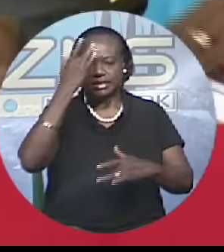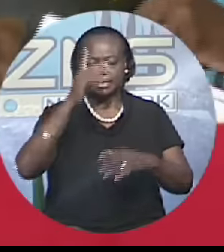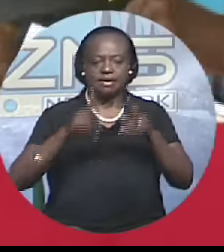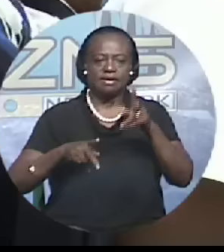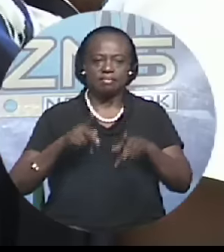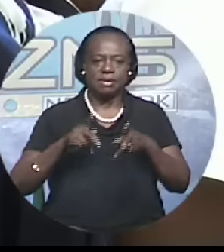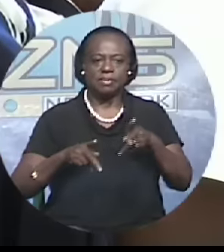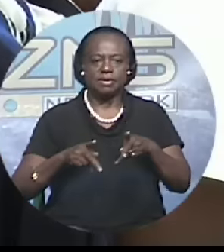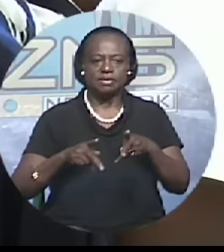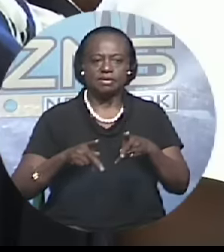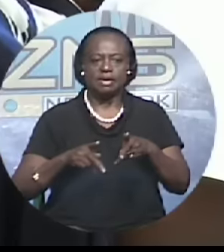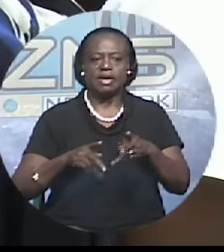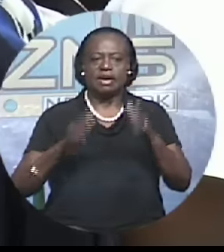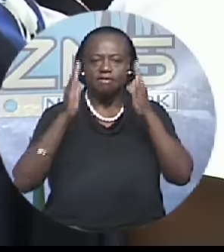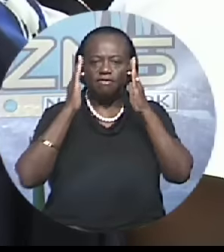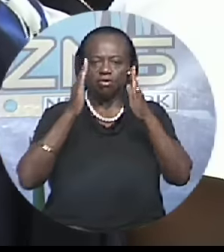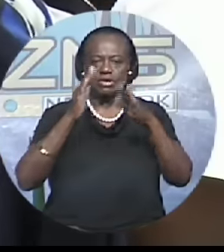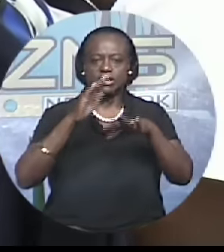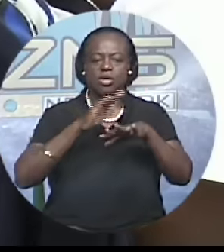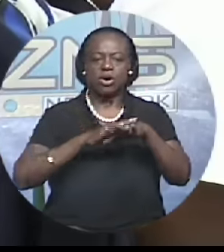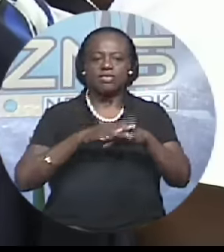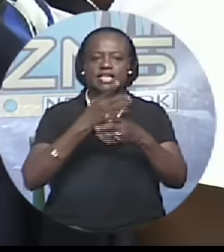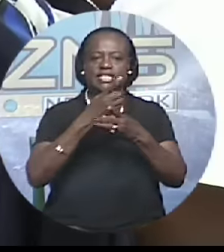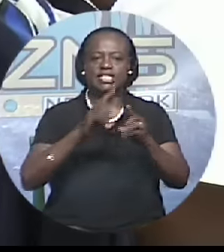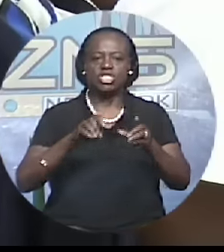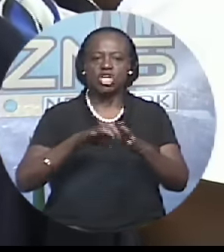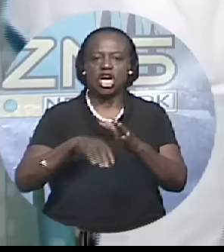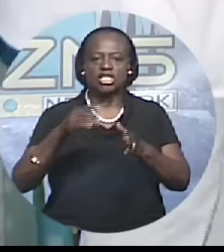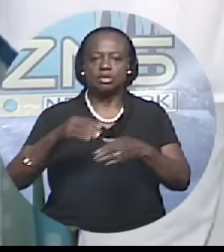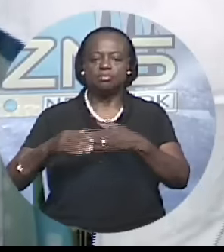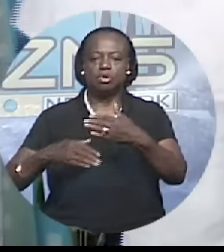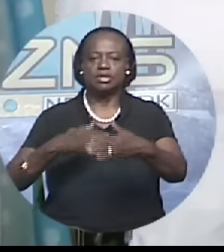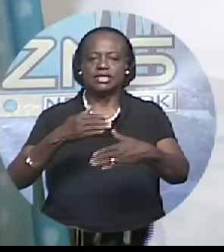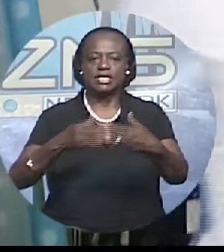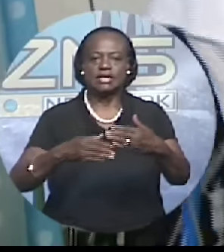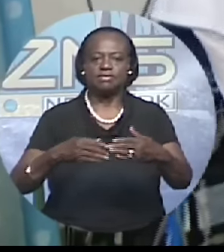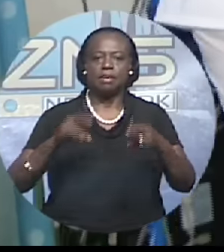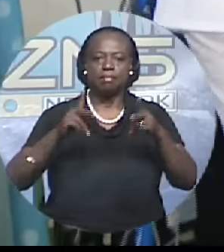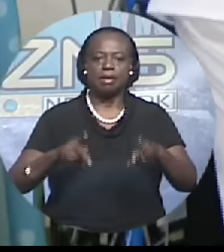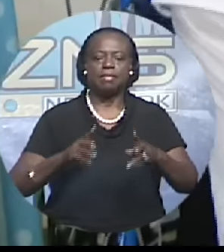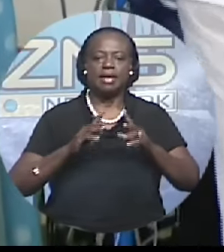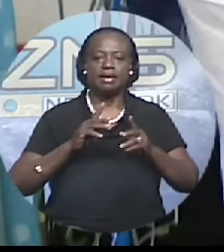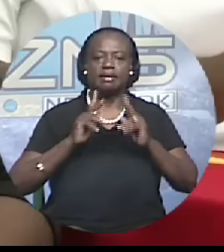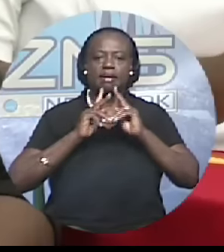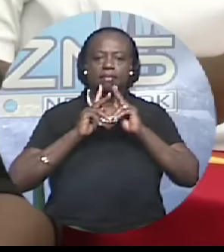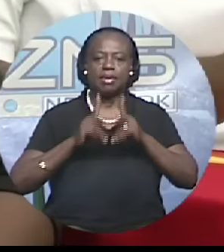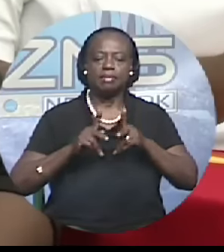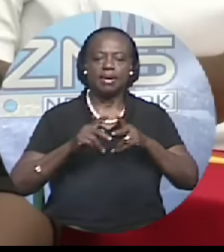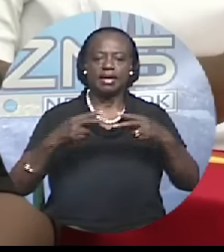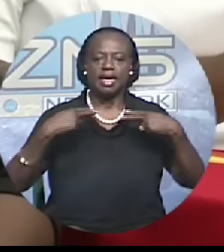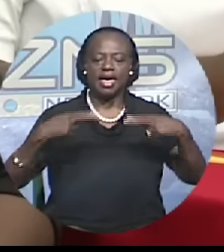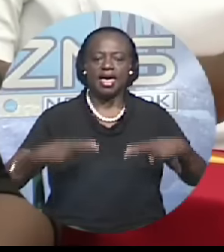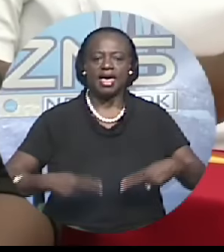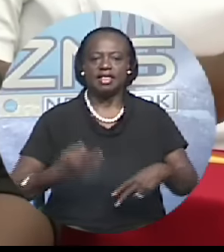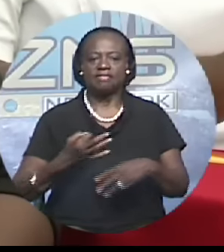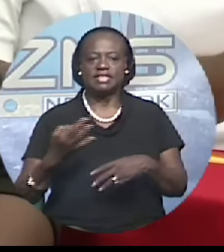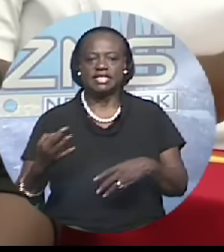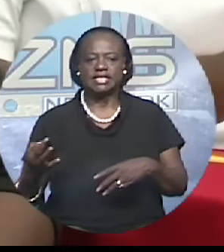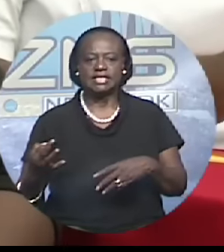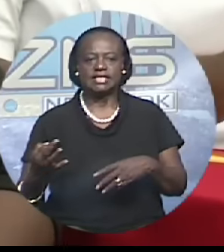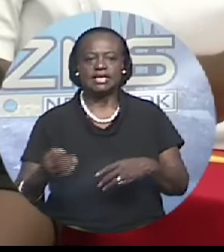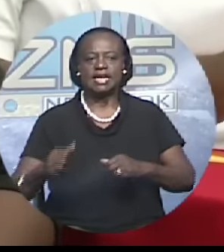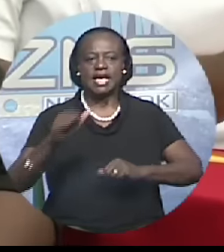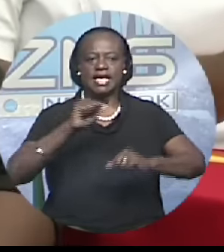focusing specifically on improving the discharge planning process at public healthcare facilities. Following a reported baseline study at